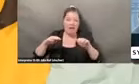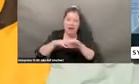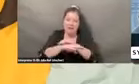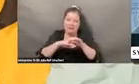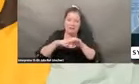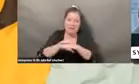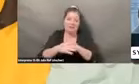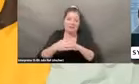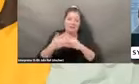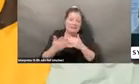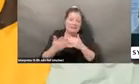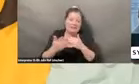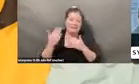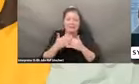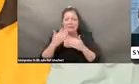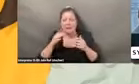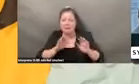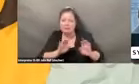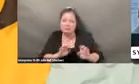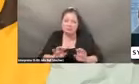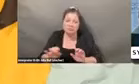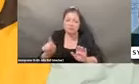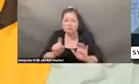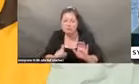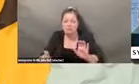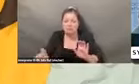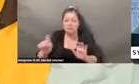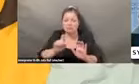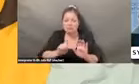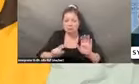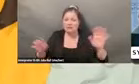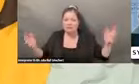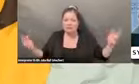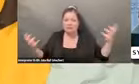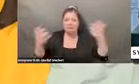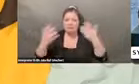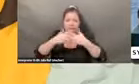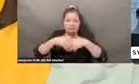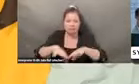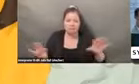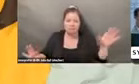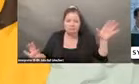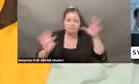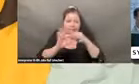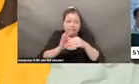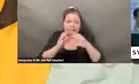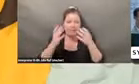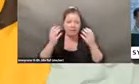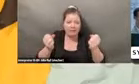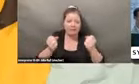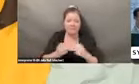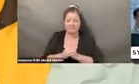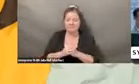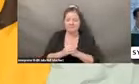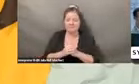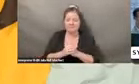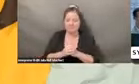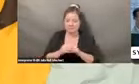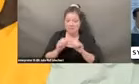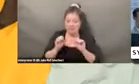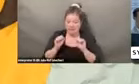the public sector and the citizens is smooth. And can I go back just to the